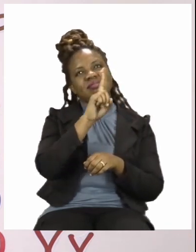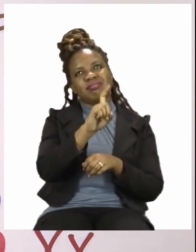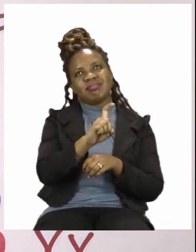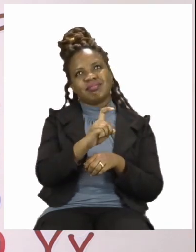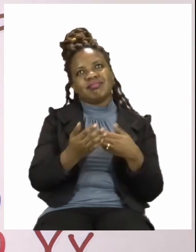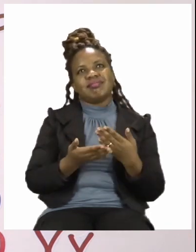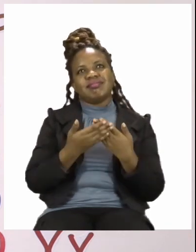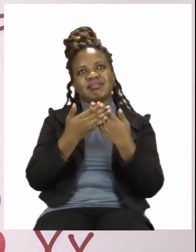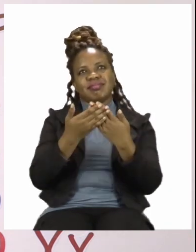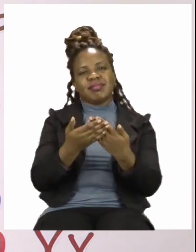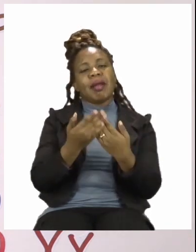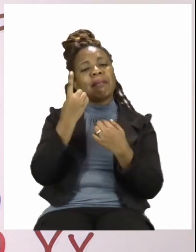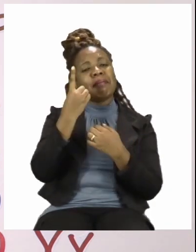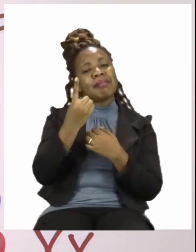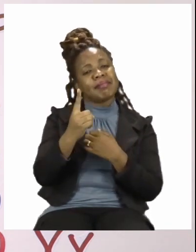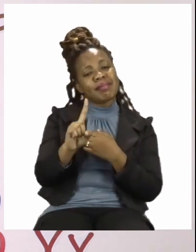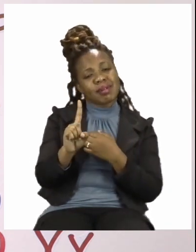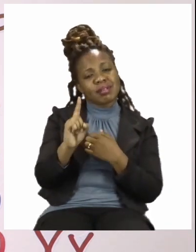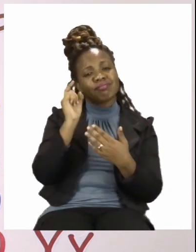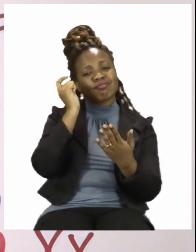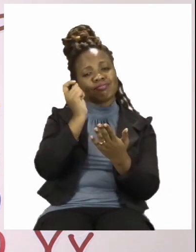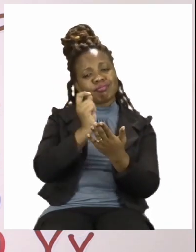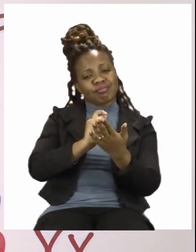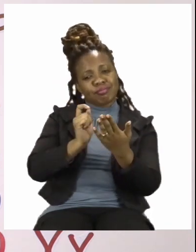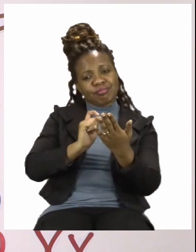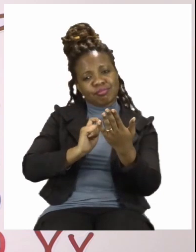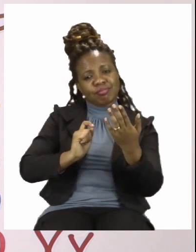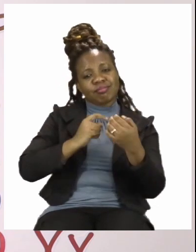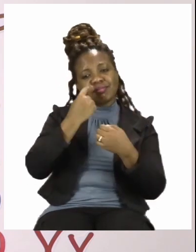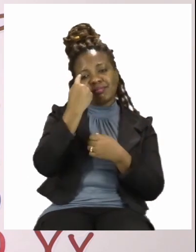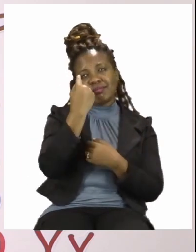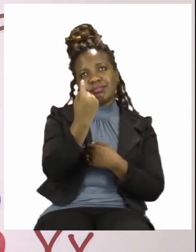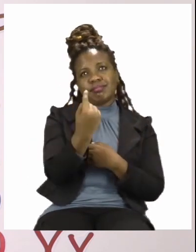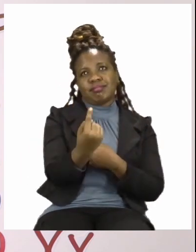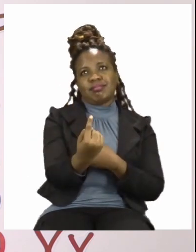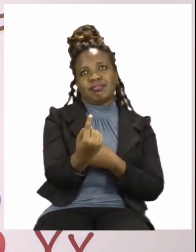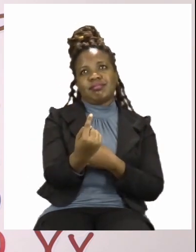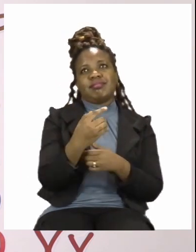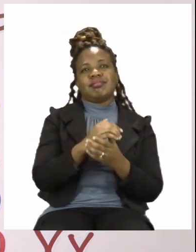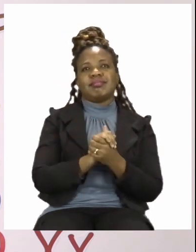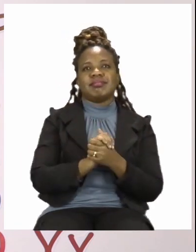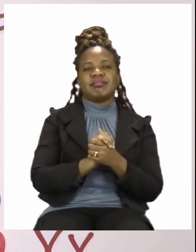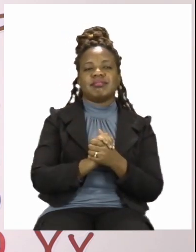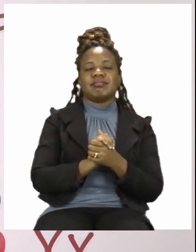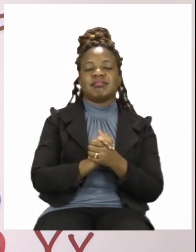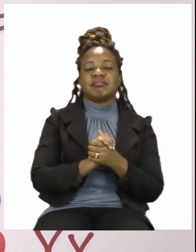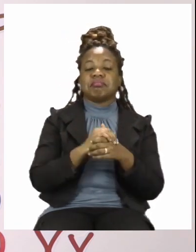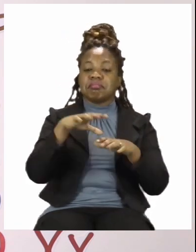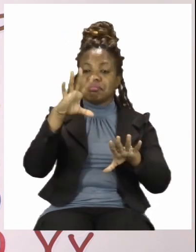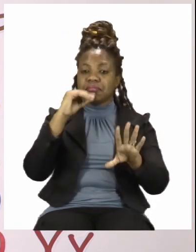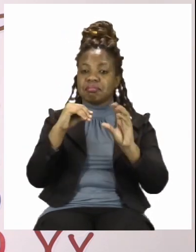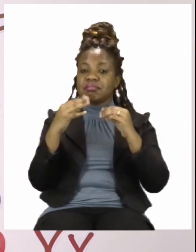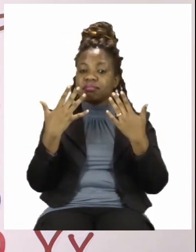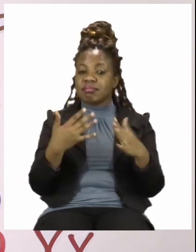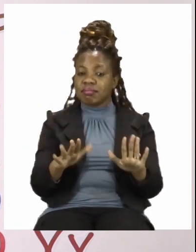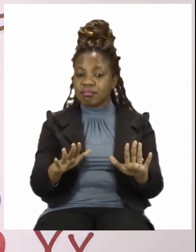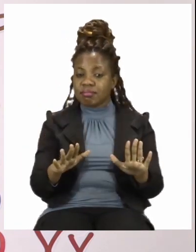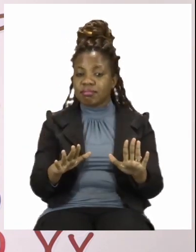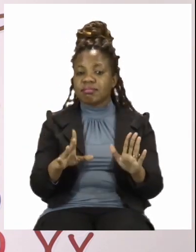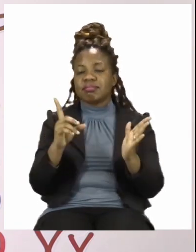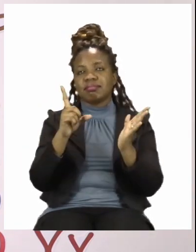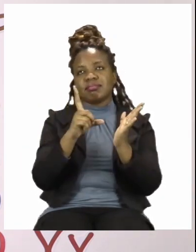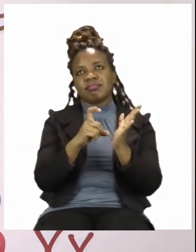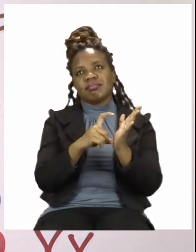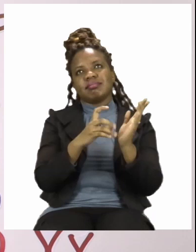up finishing your work by yourself. So now that we are done with our lesson, grade 2s, we need